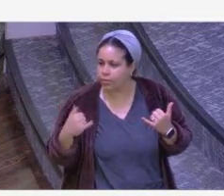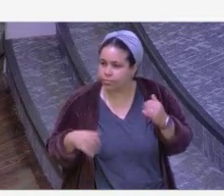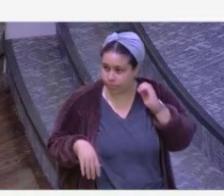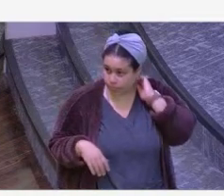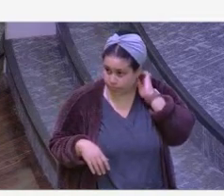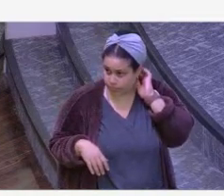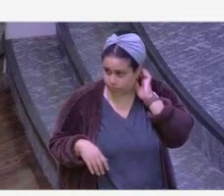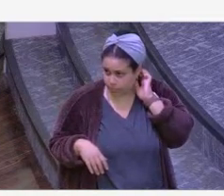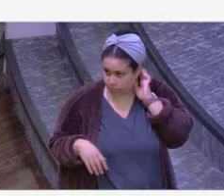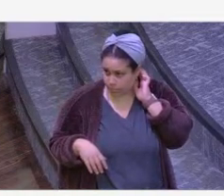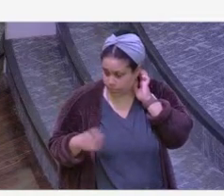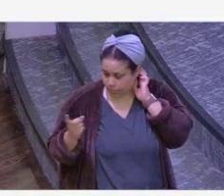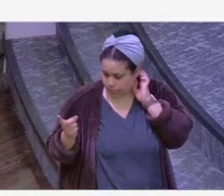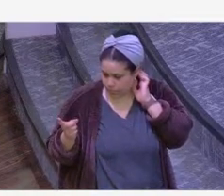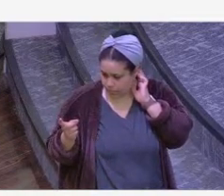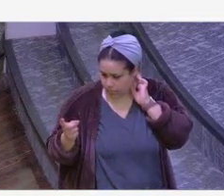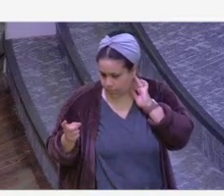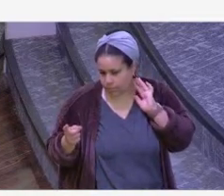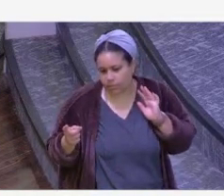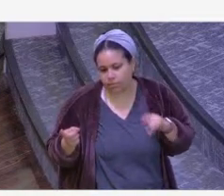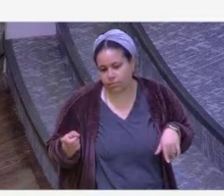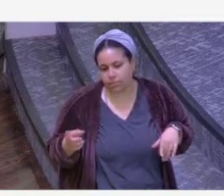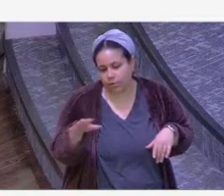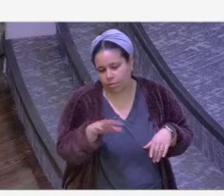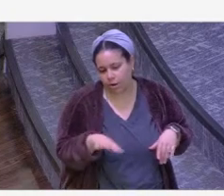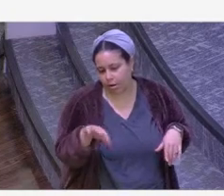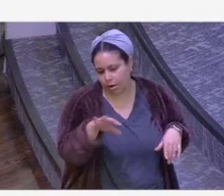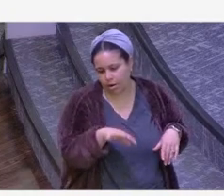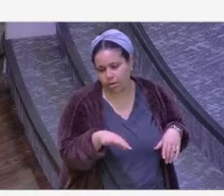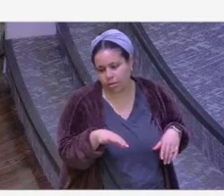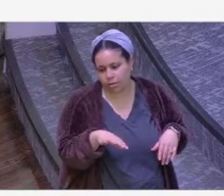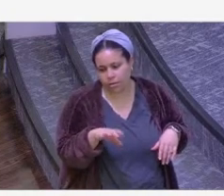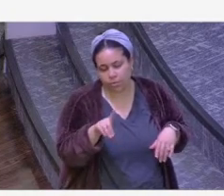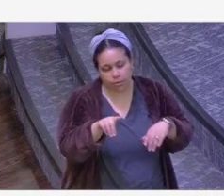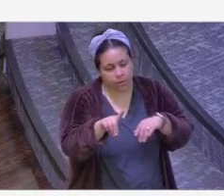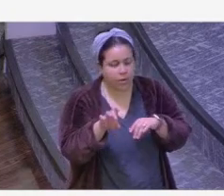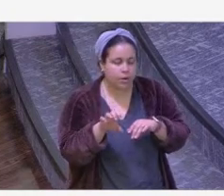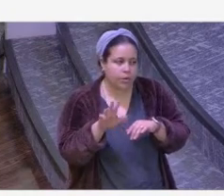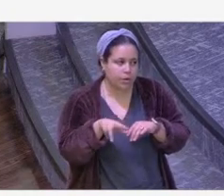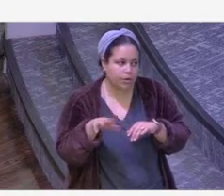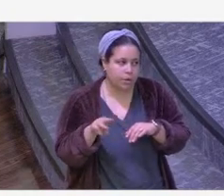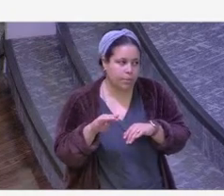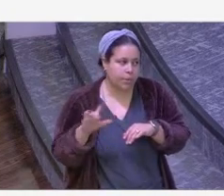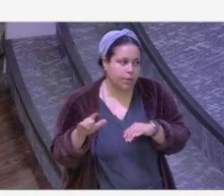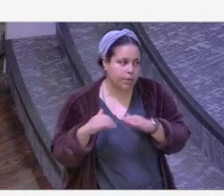bring in, based on these factors, an estimated amount of a little over $133 million.